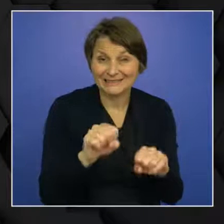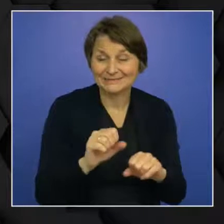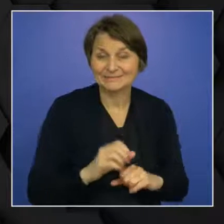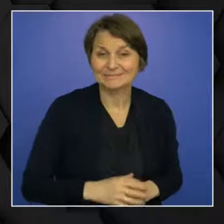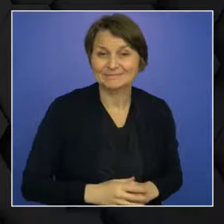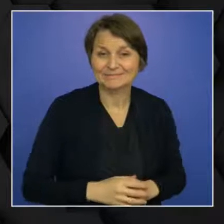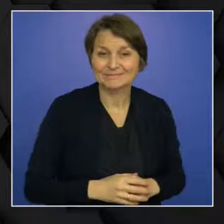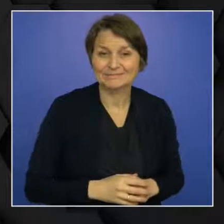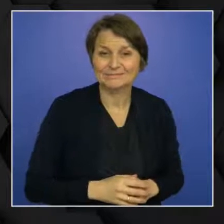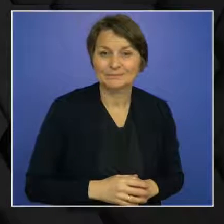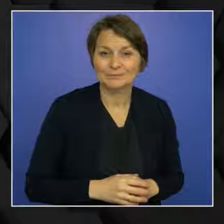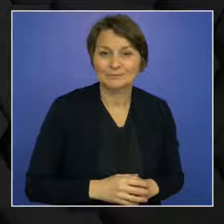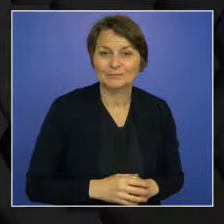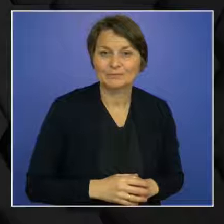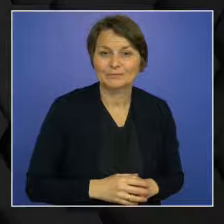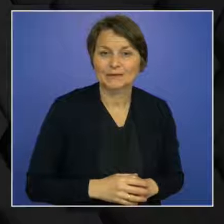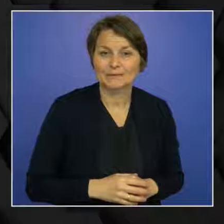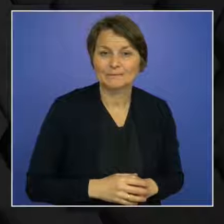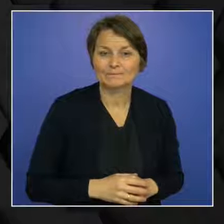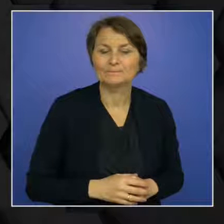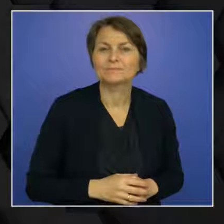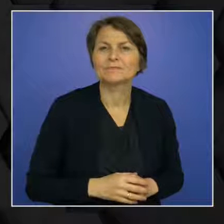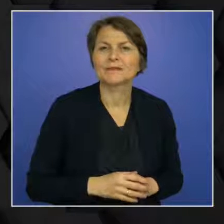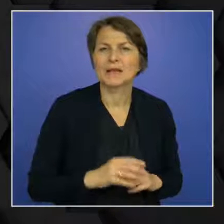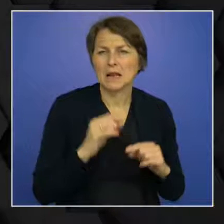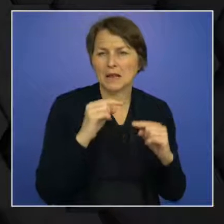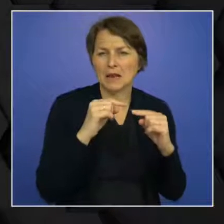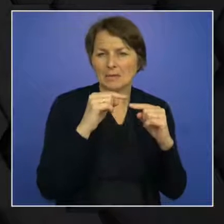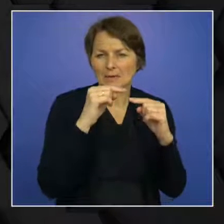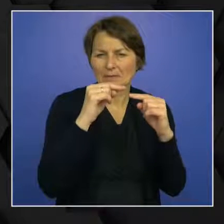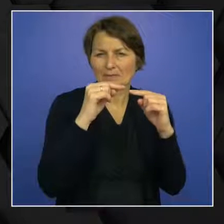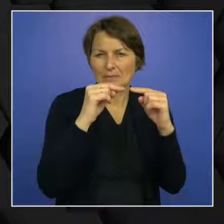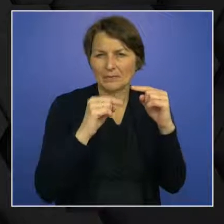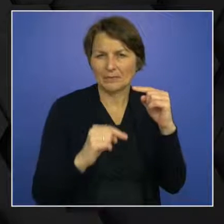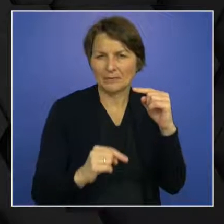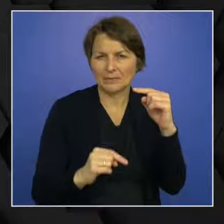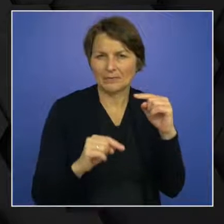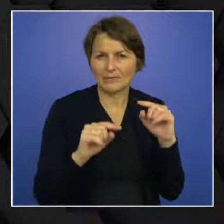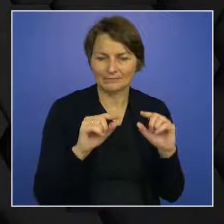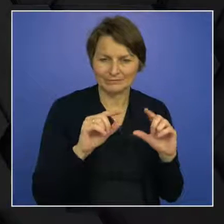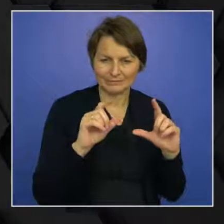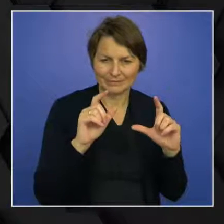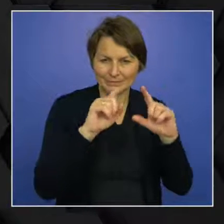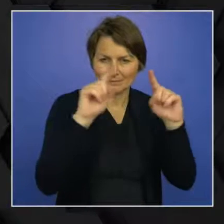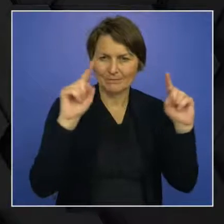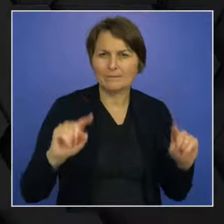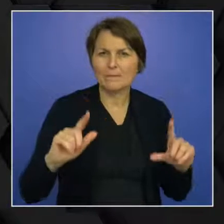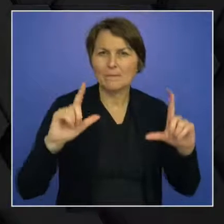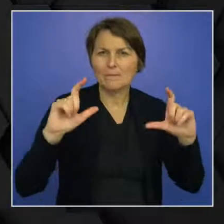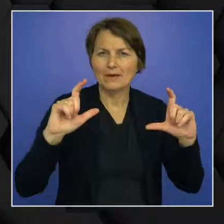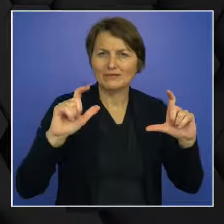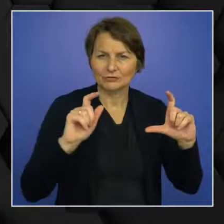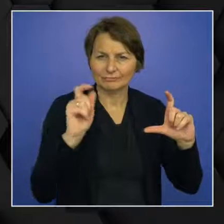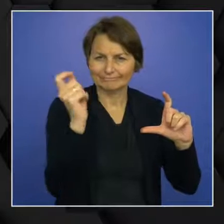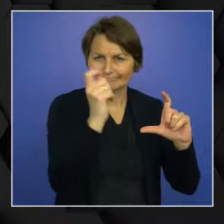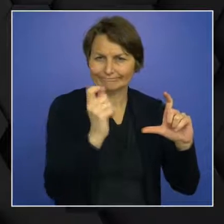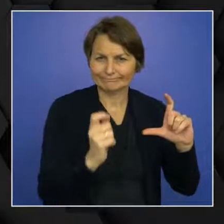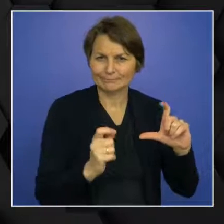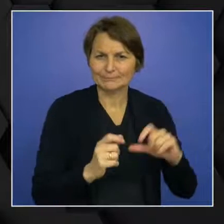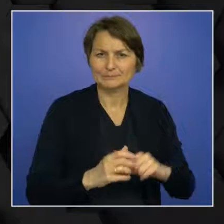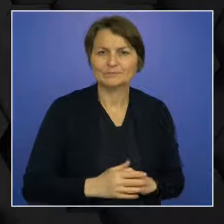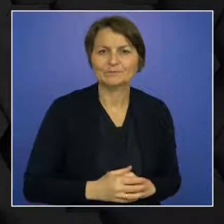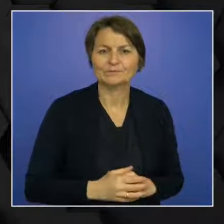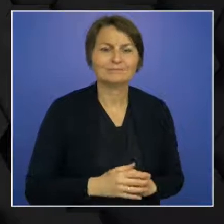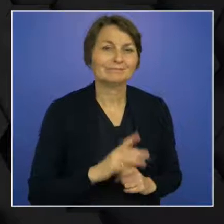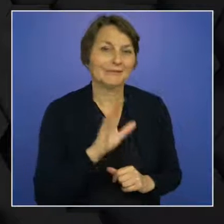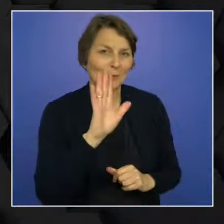this? Just go down into that graphic there. Yeah. So I was first